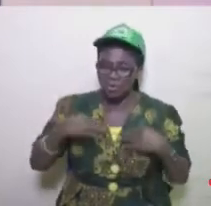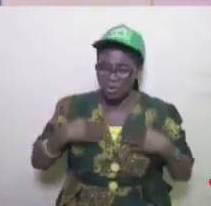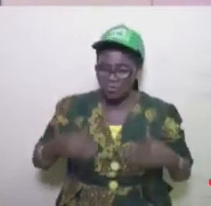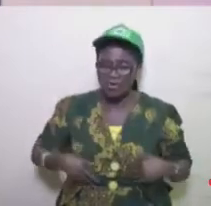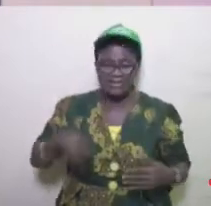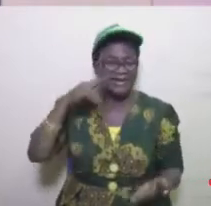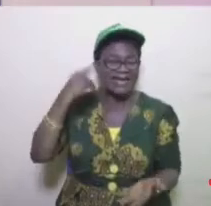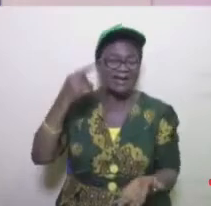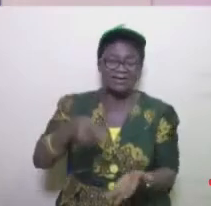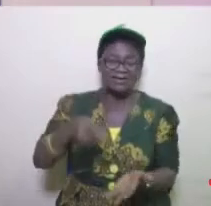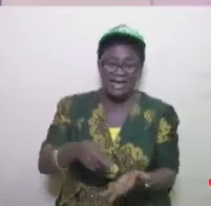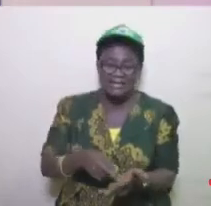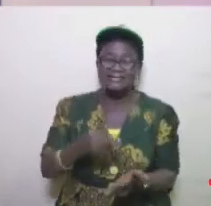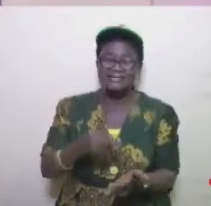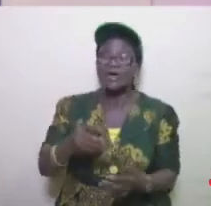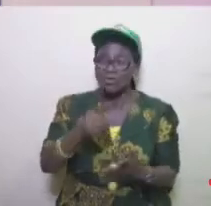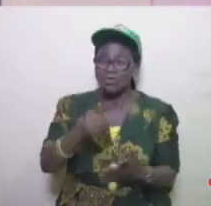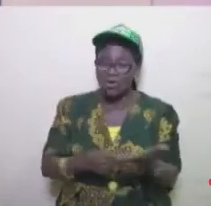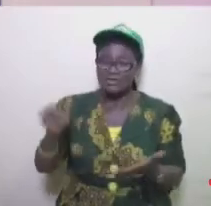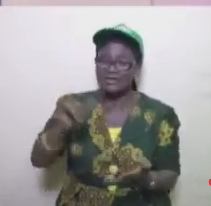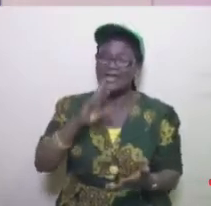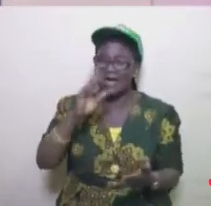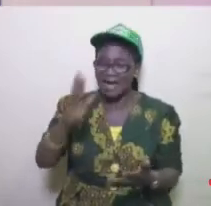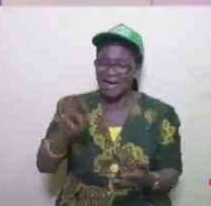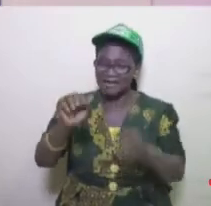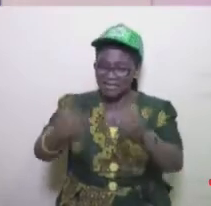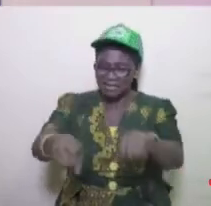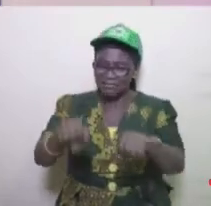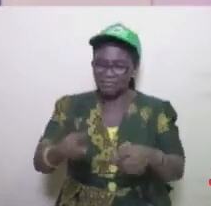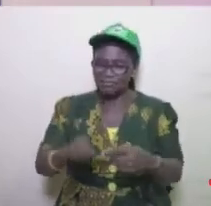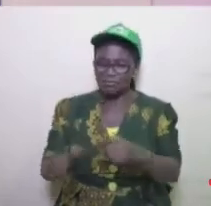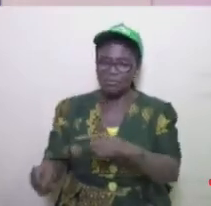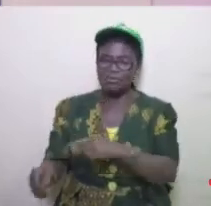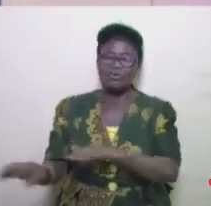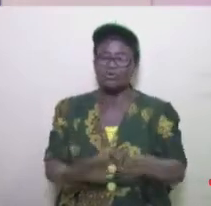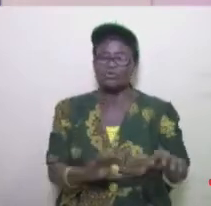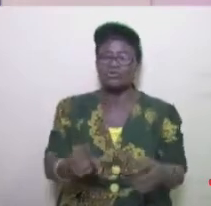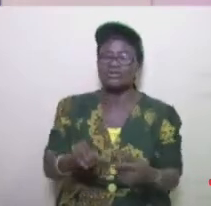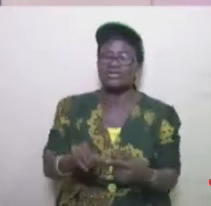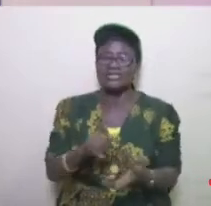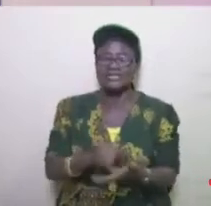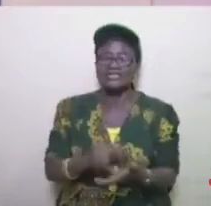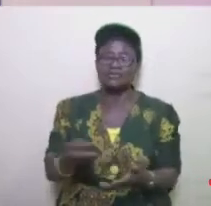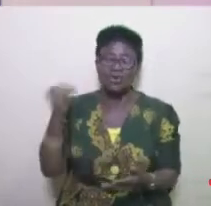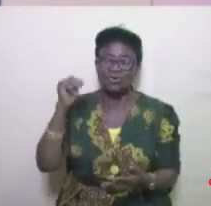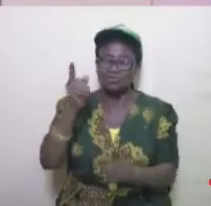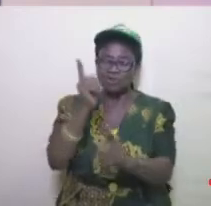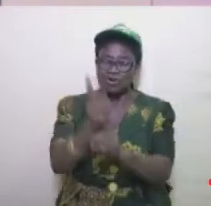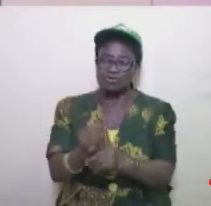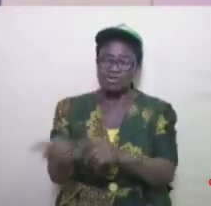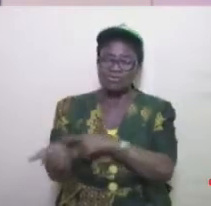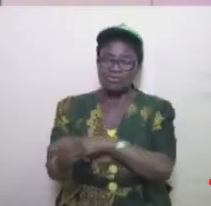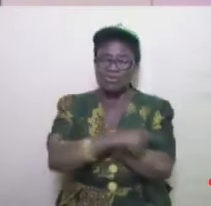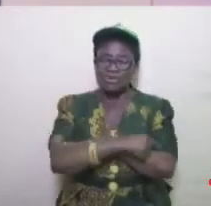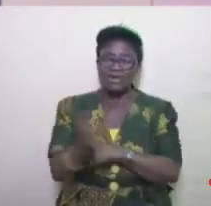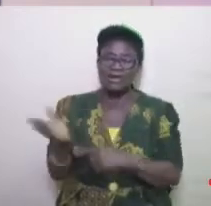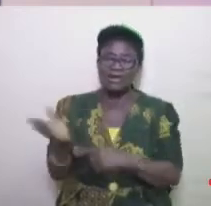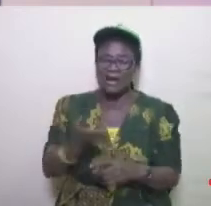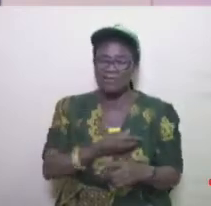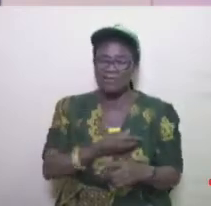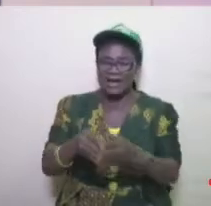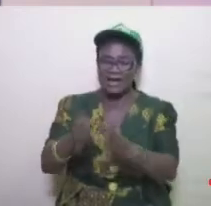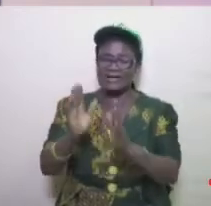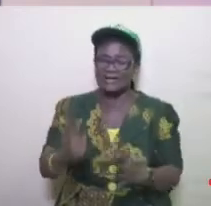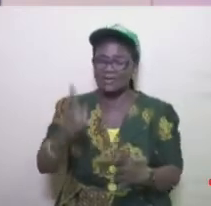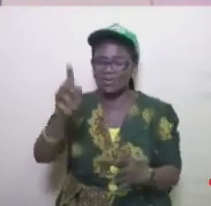do. It was just today that our leader, one of our father in the Lord, our